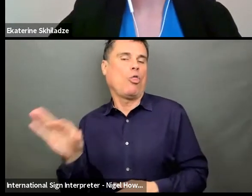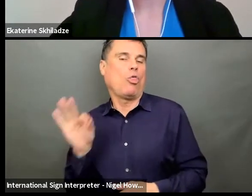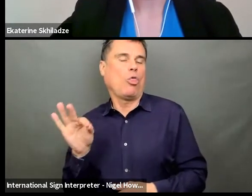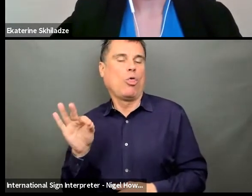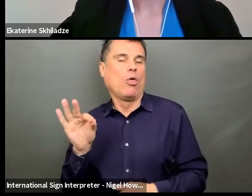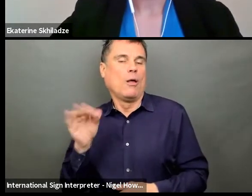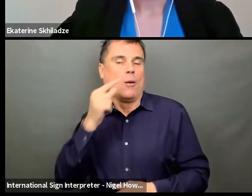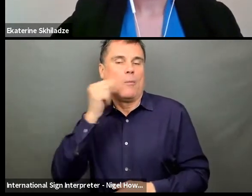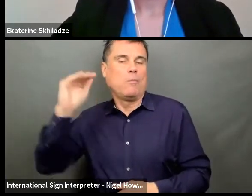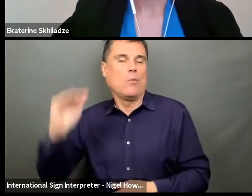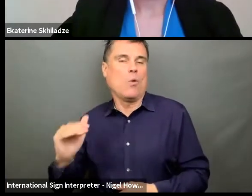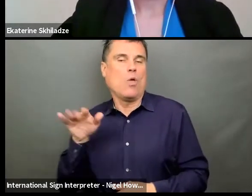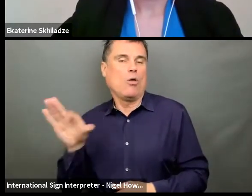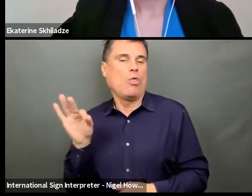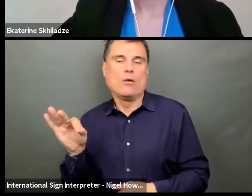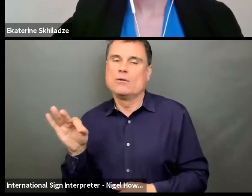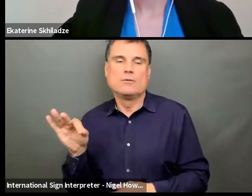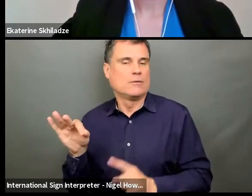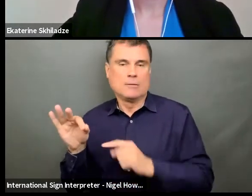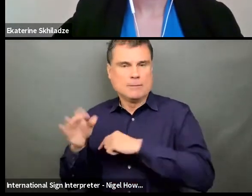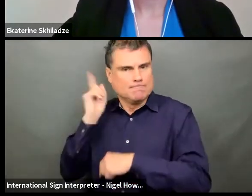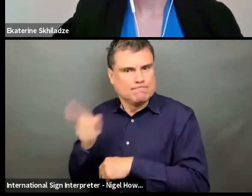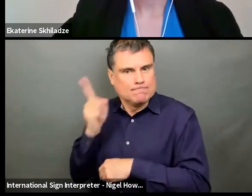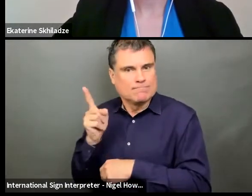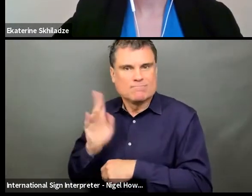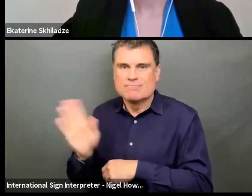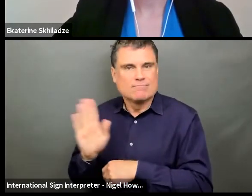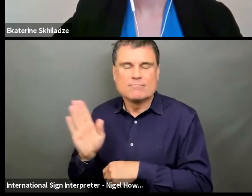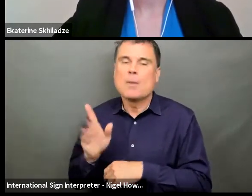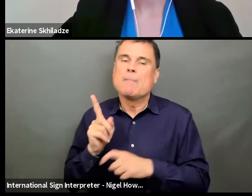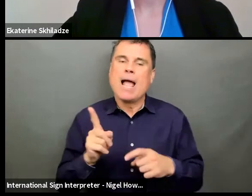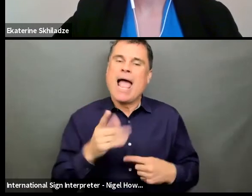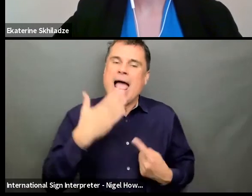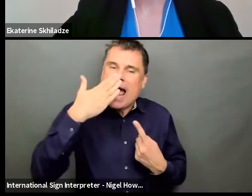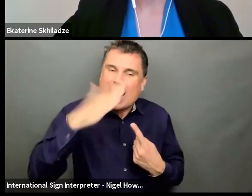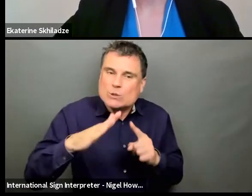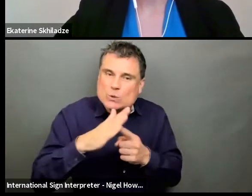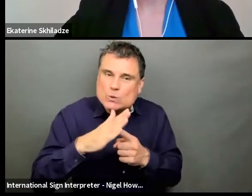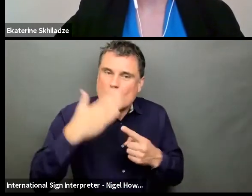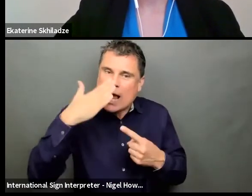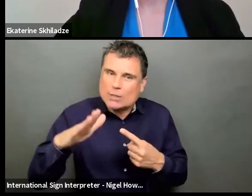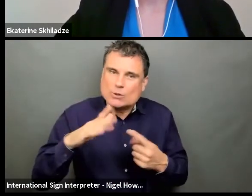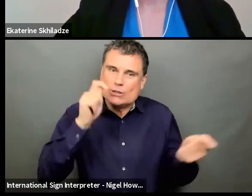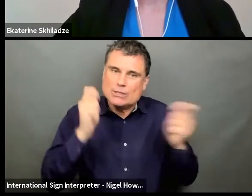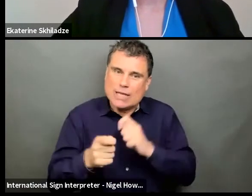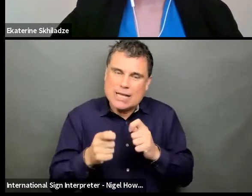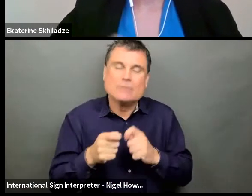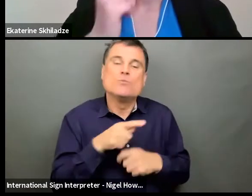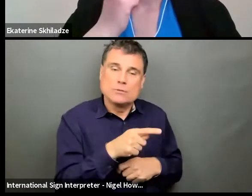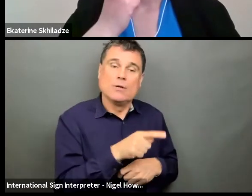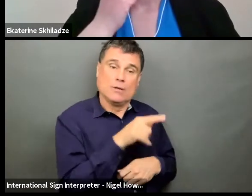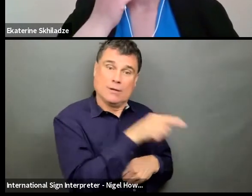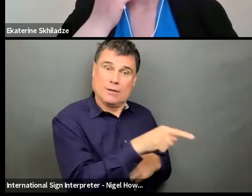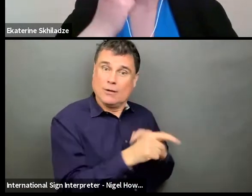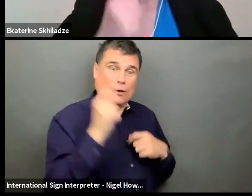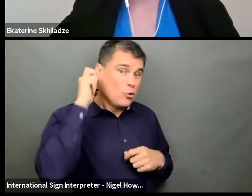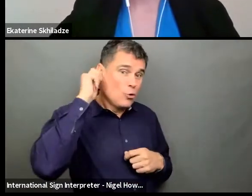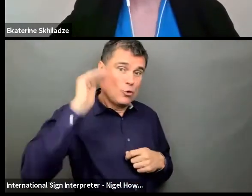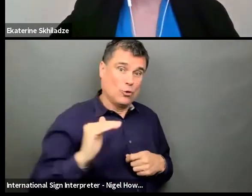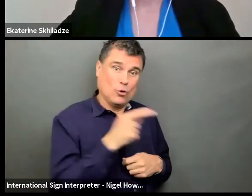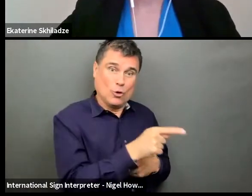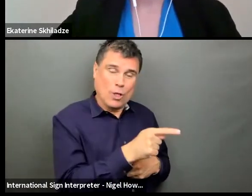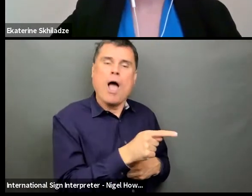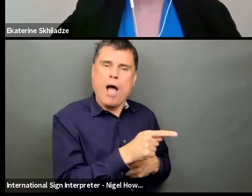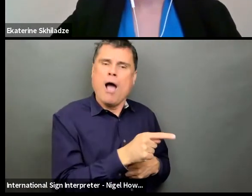towards girls and women have a larger role. Controlling technology and restricting laws against abortion